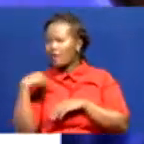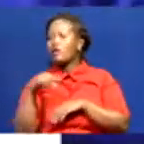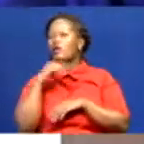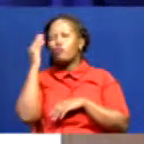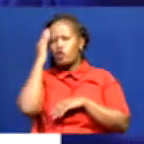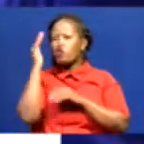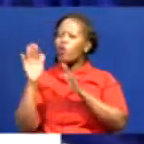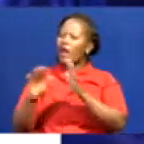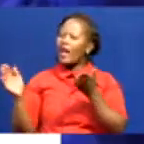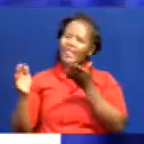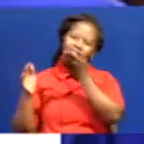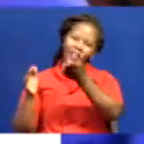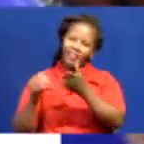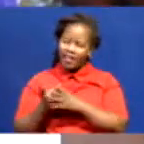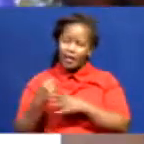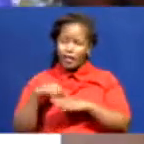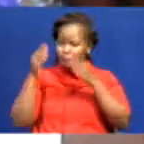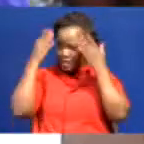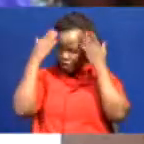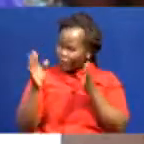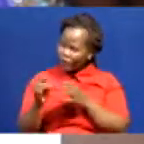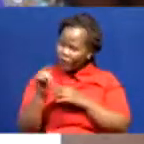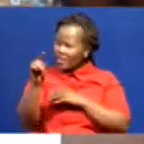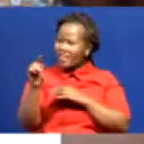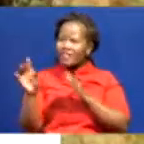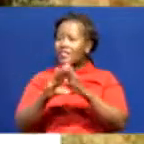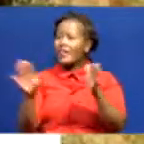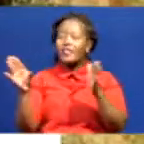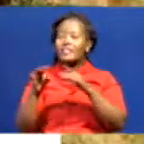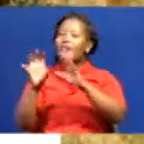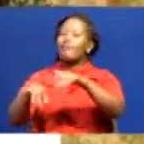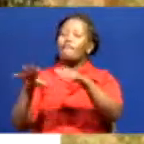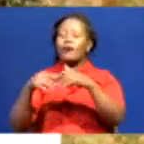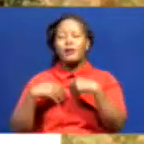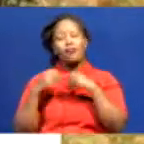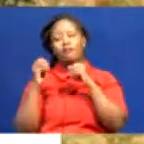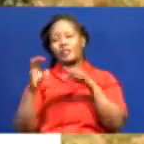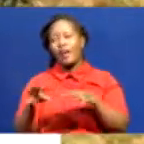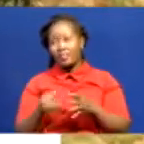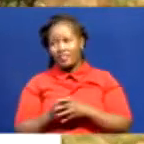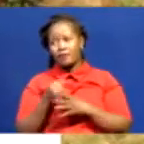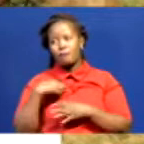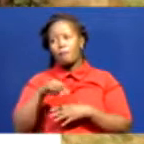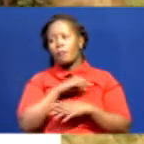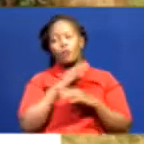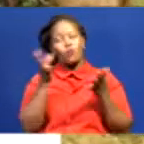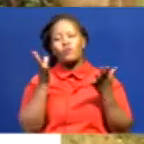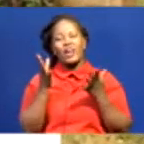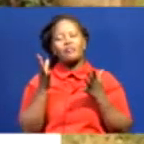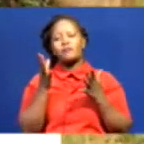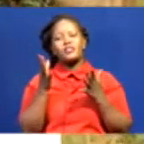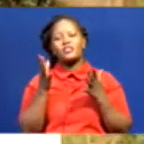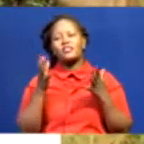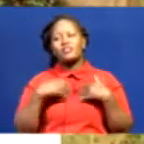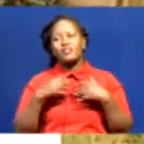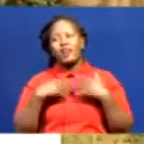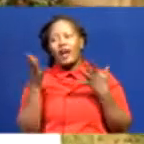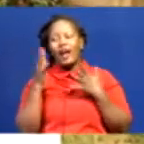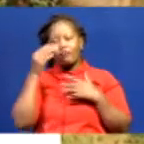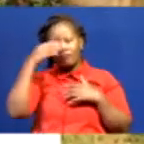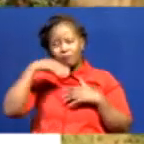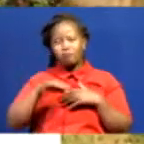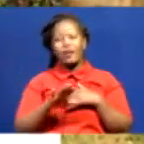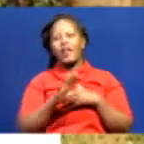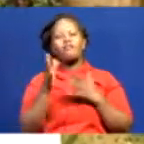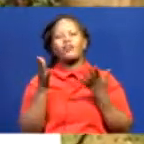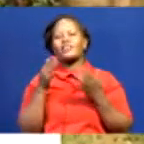hapa, na sijui mahaya mashamba, hakuna mtu anayalima. Tunakuliwa na wanyama, iko ndovu,